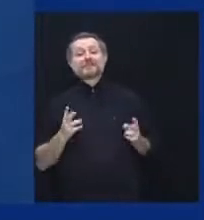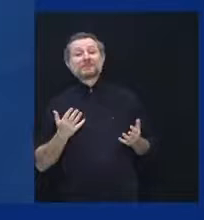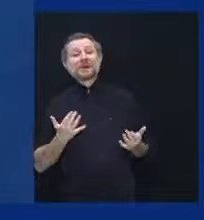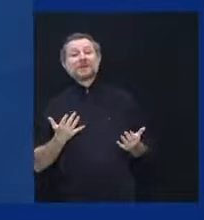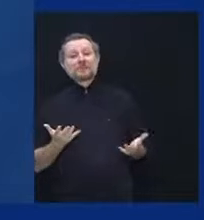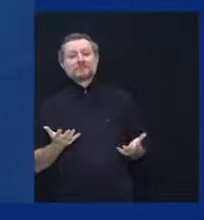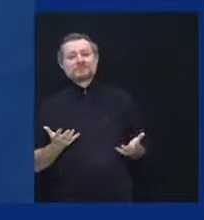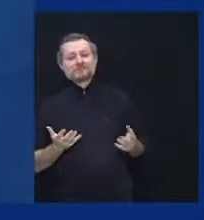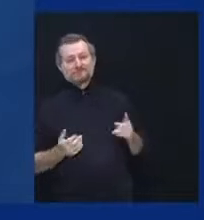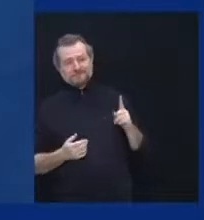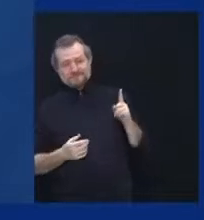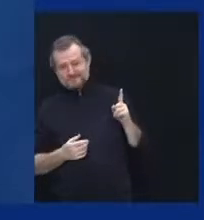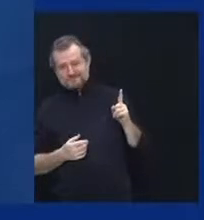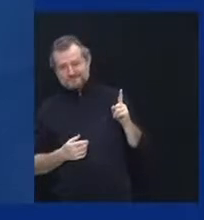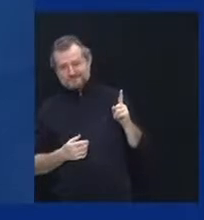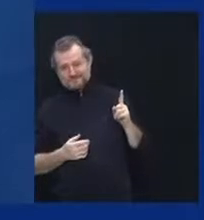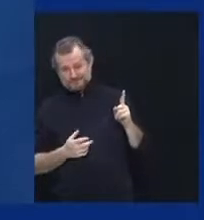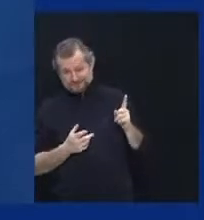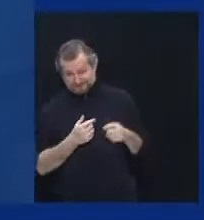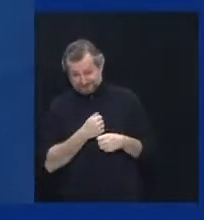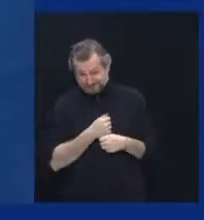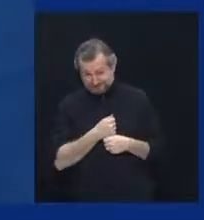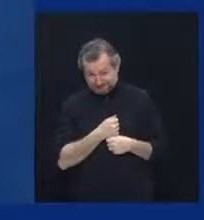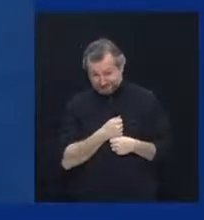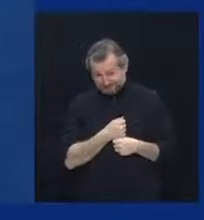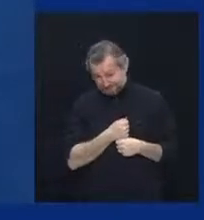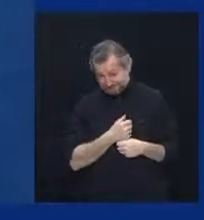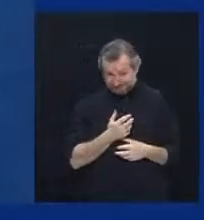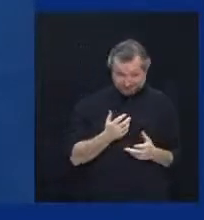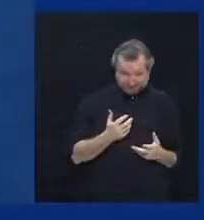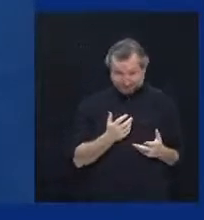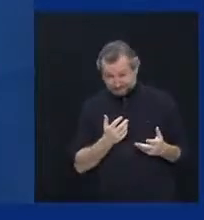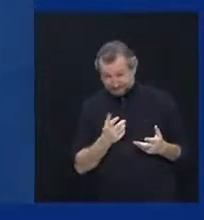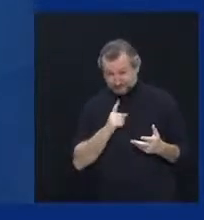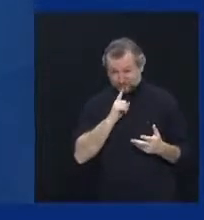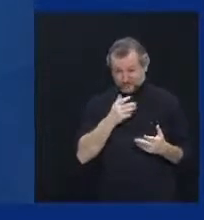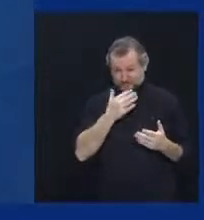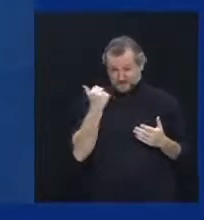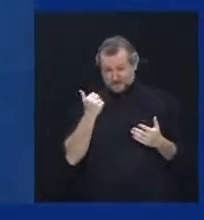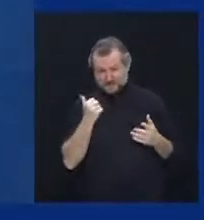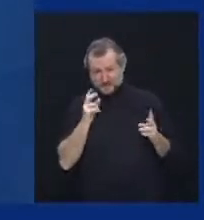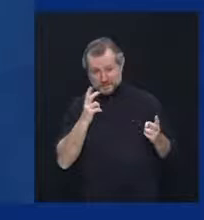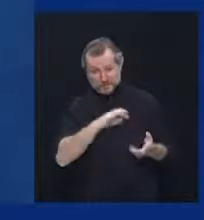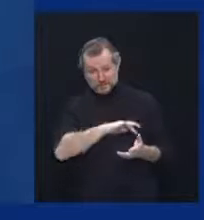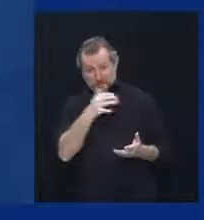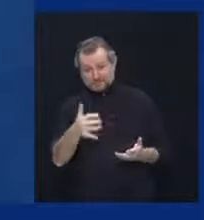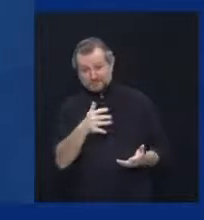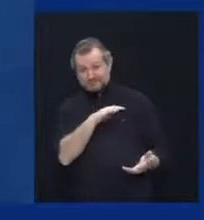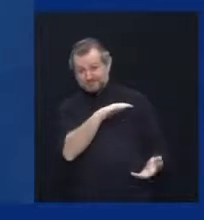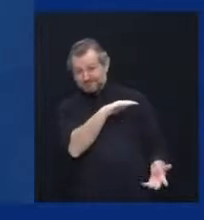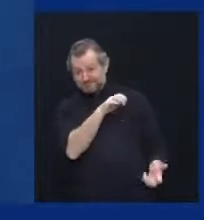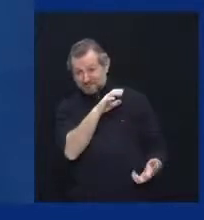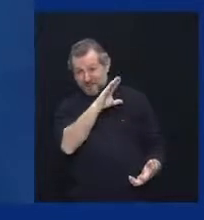really supply. The most accurate way to say supply is it's a question of production.